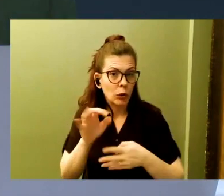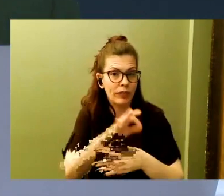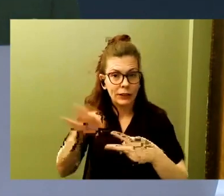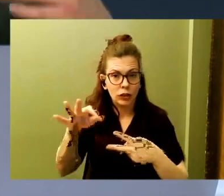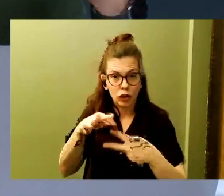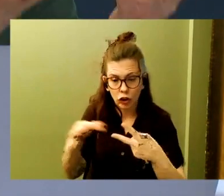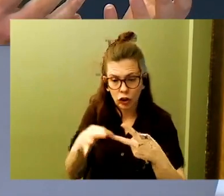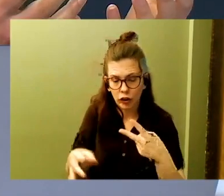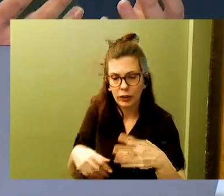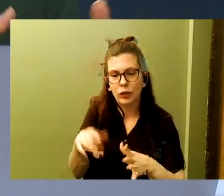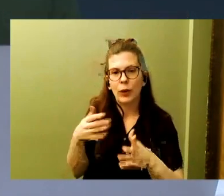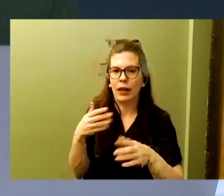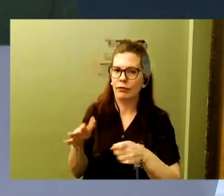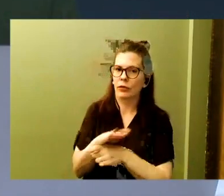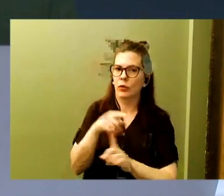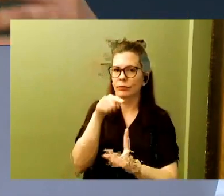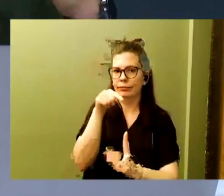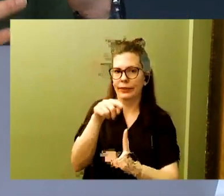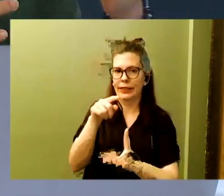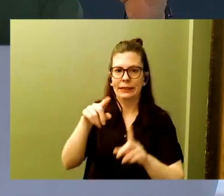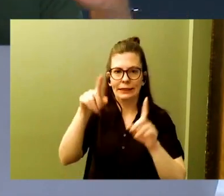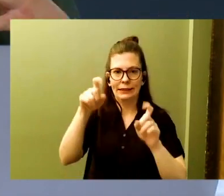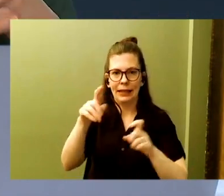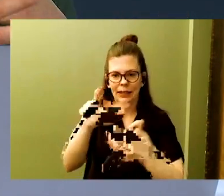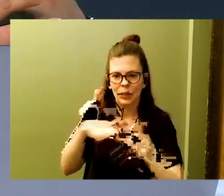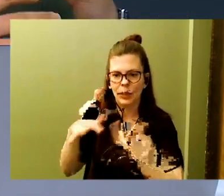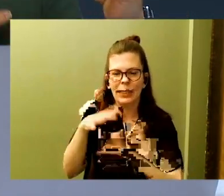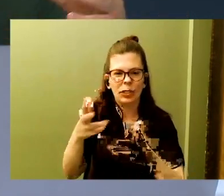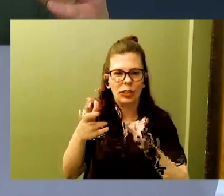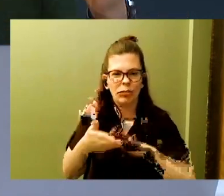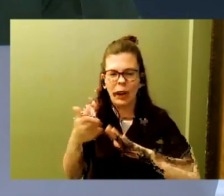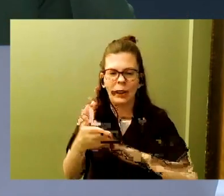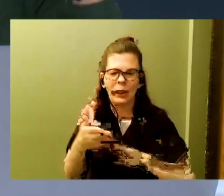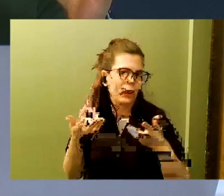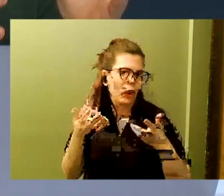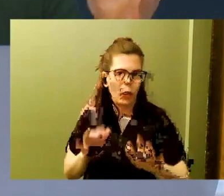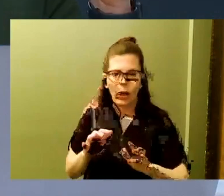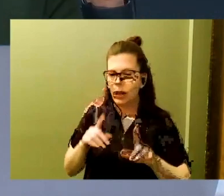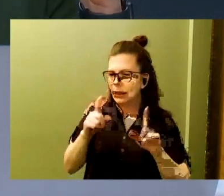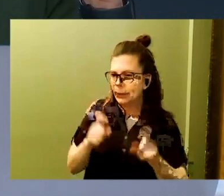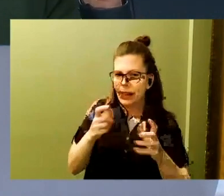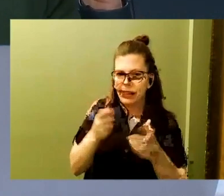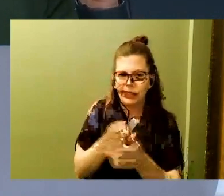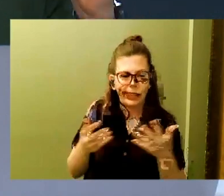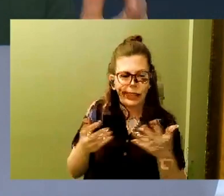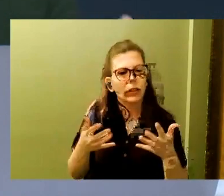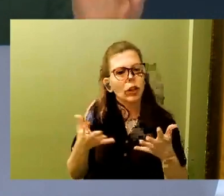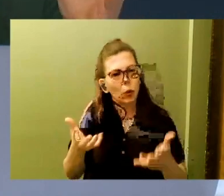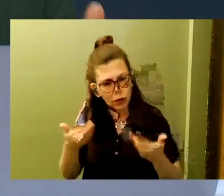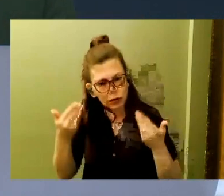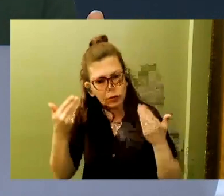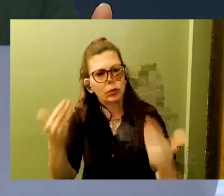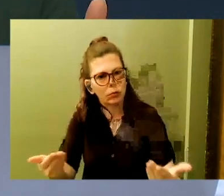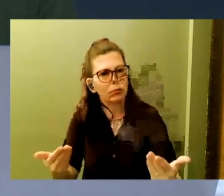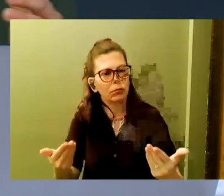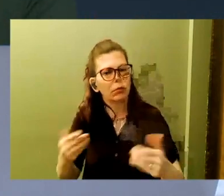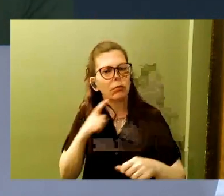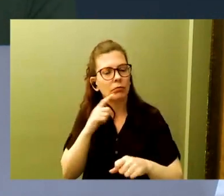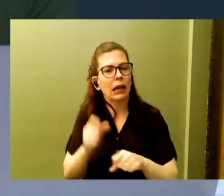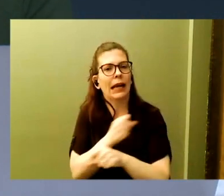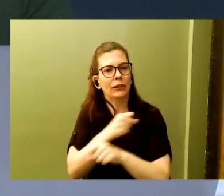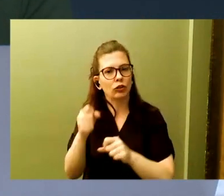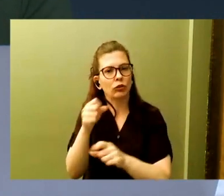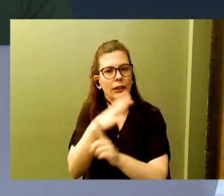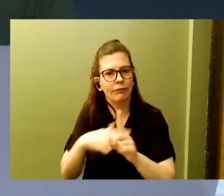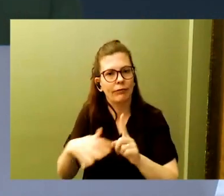entire test suite that you want to run. You don't want to run emulations and whatnot. You want to run it on actual environment in which your